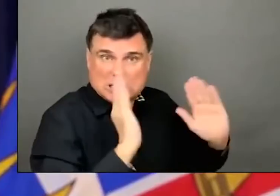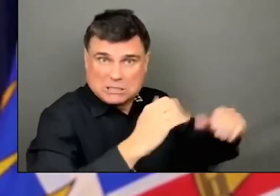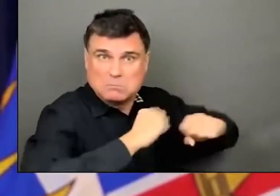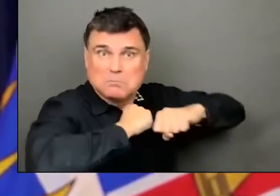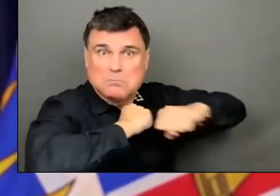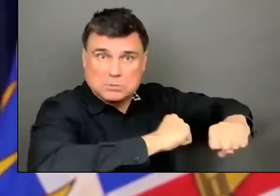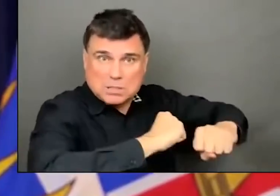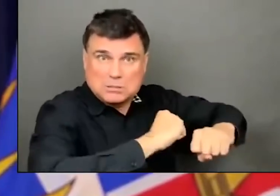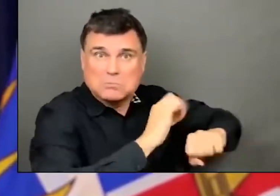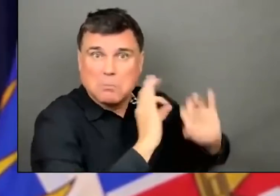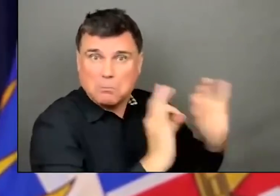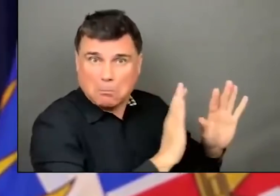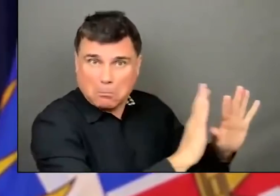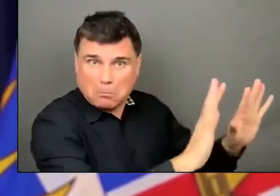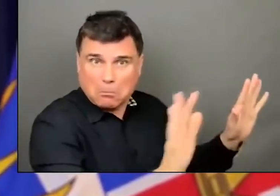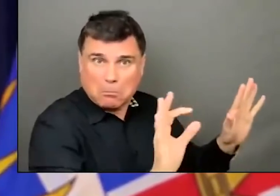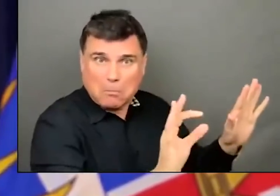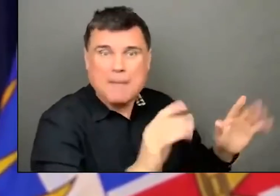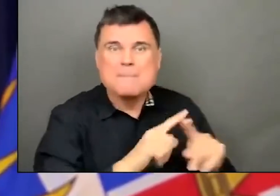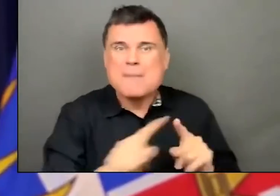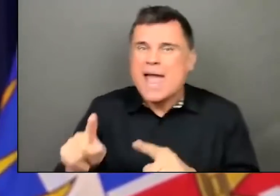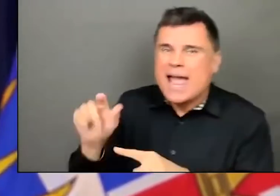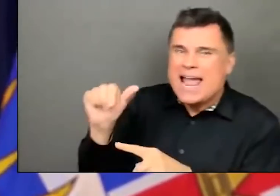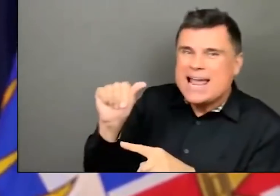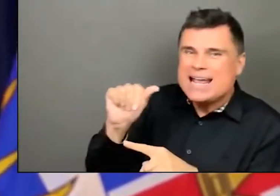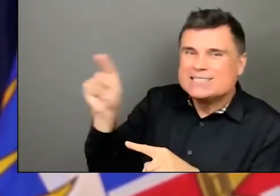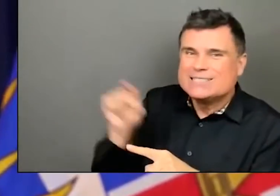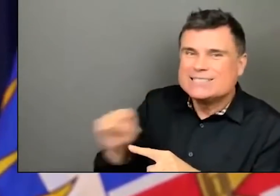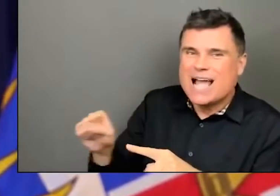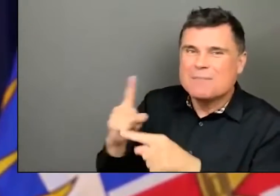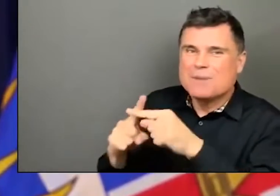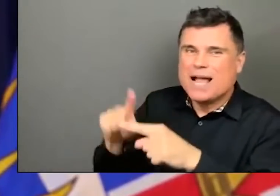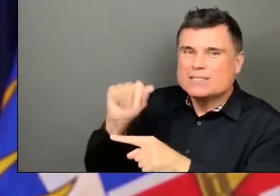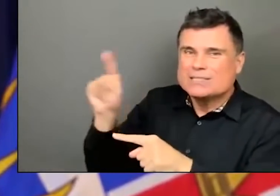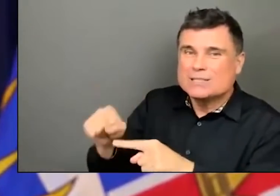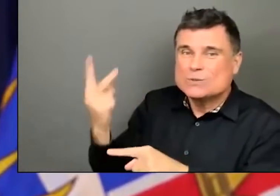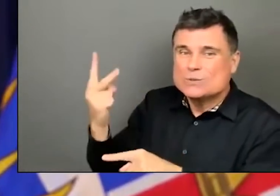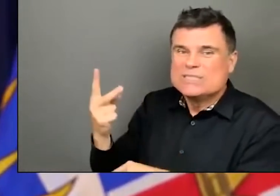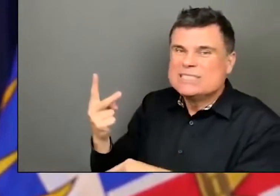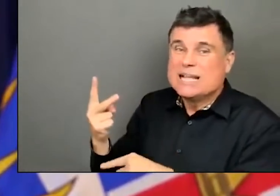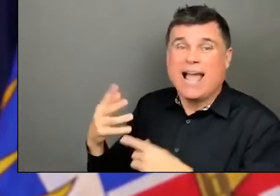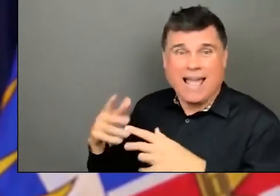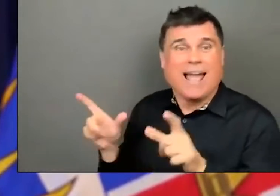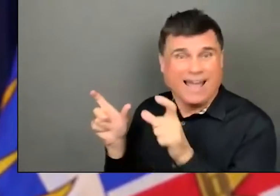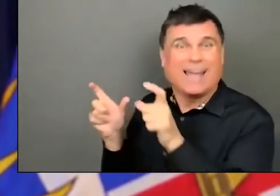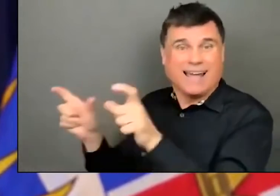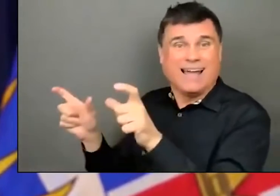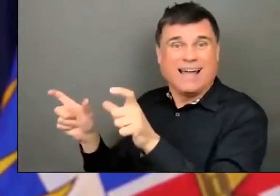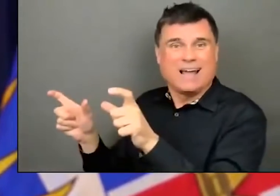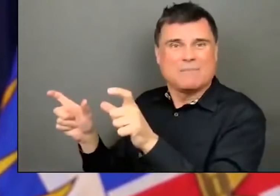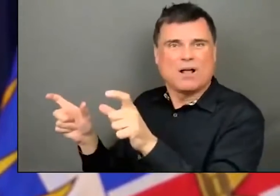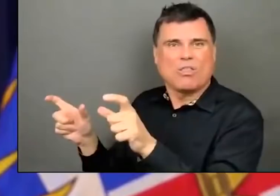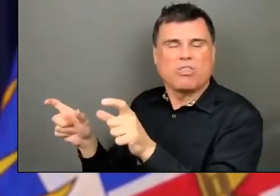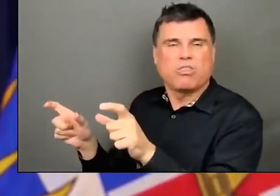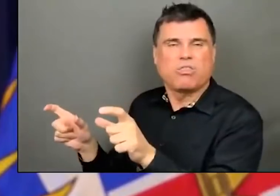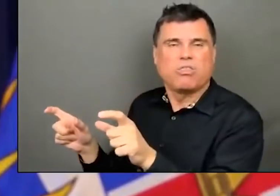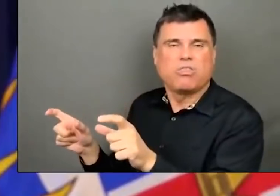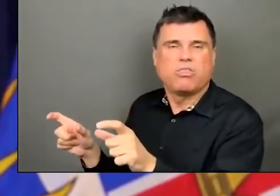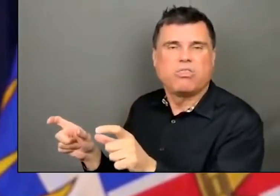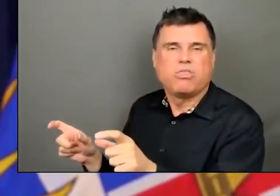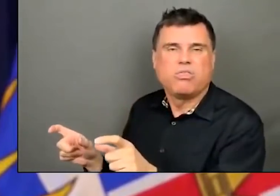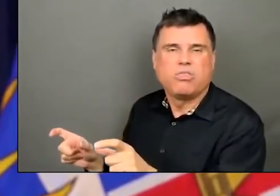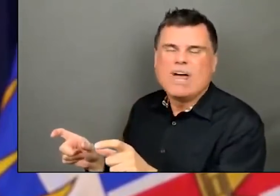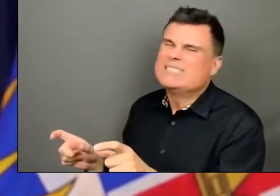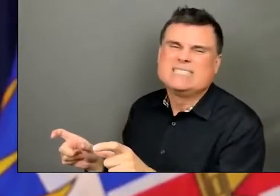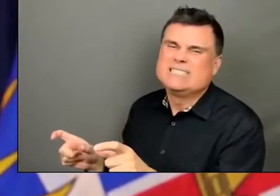people who receive 2 doses of AstraZeneca, you can expect to receive your invitation for a booster dose in